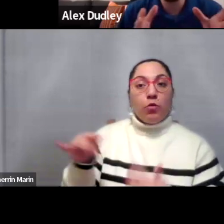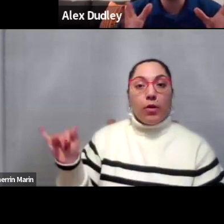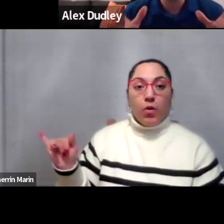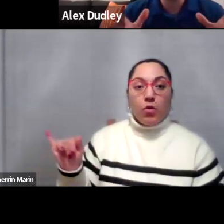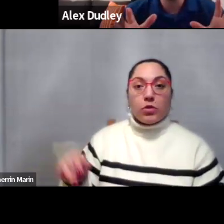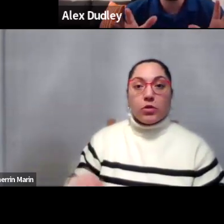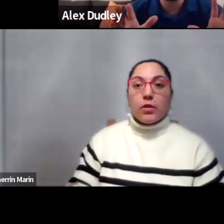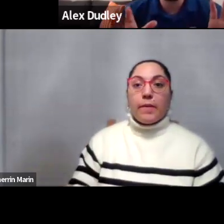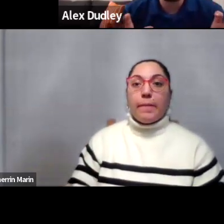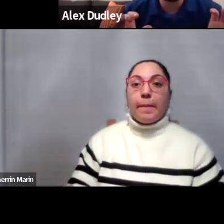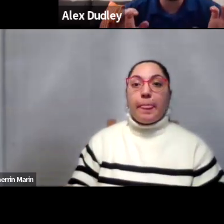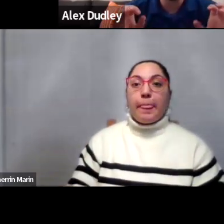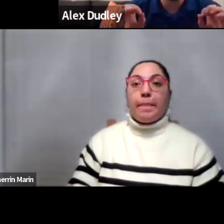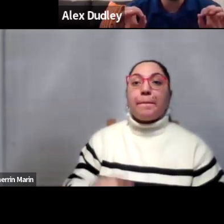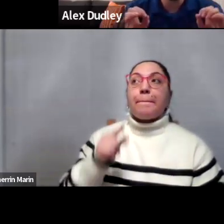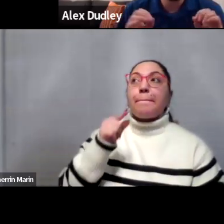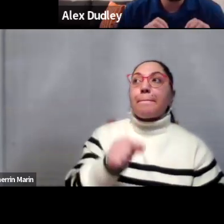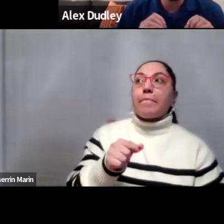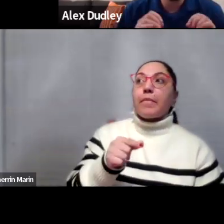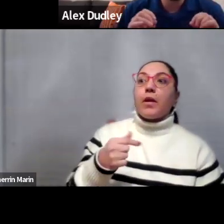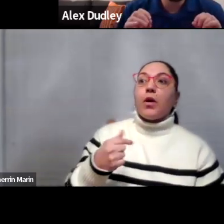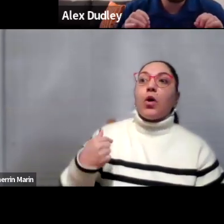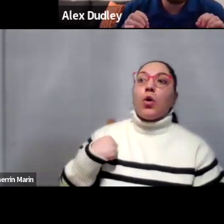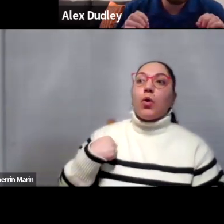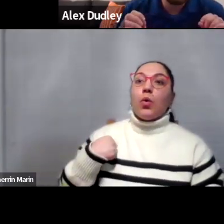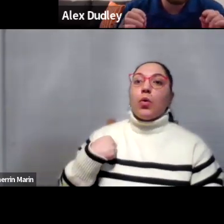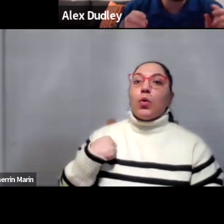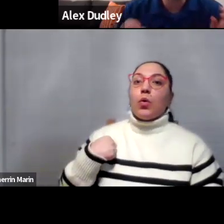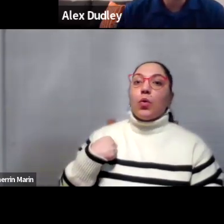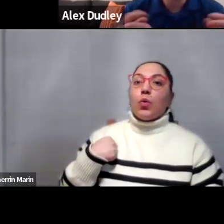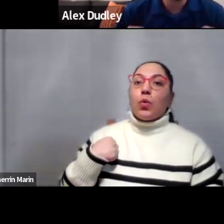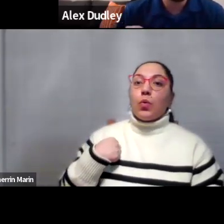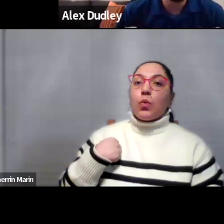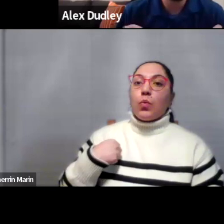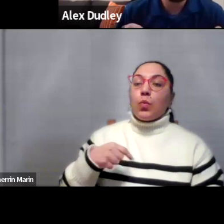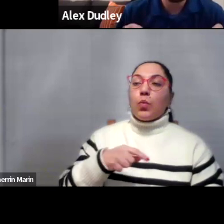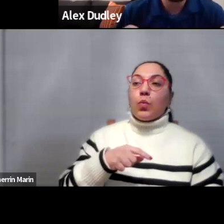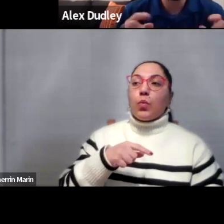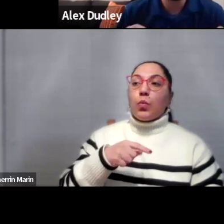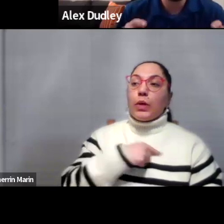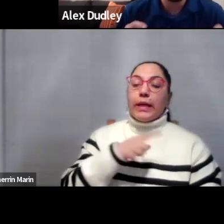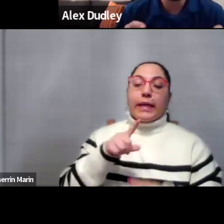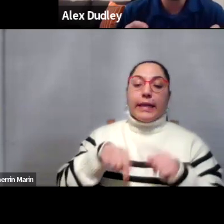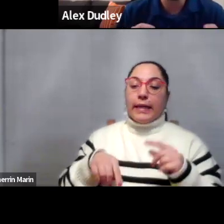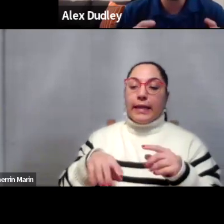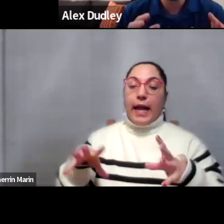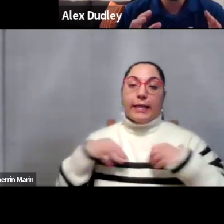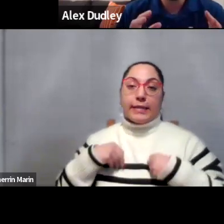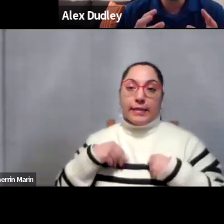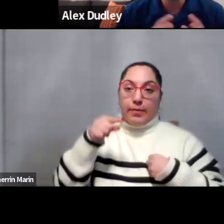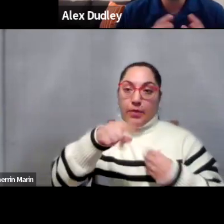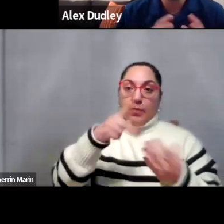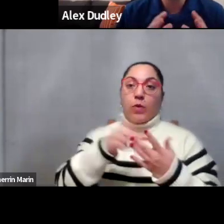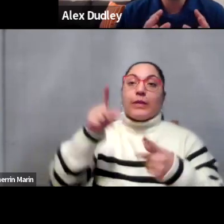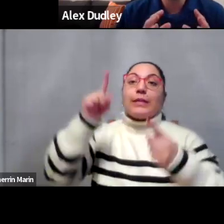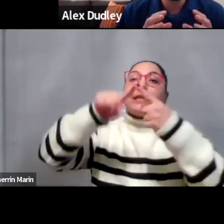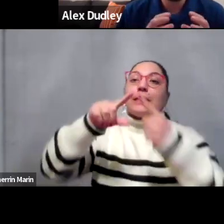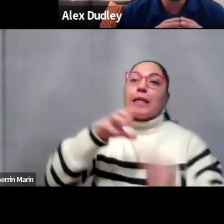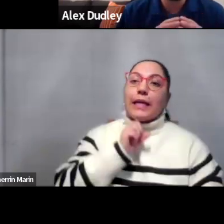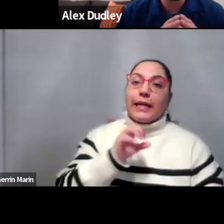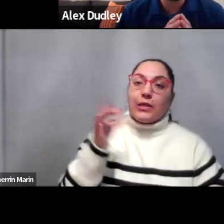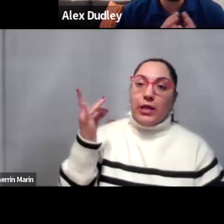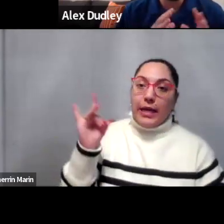It is something that we started. We can't accept people into this program until they're 18, but it